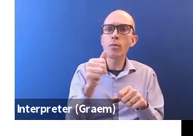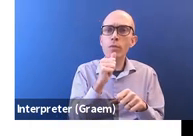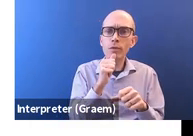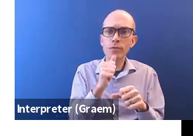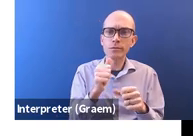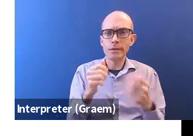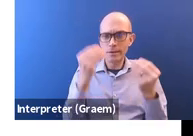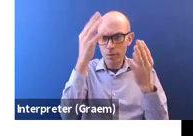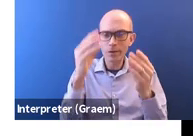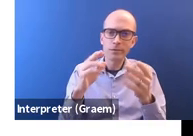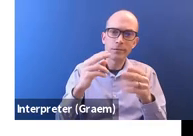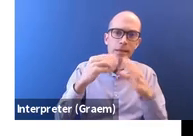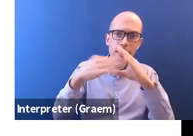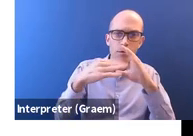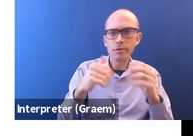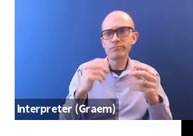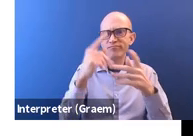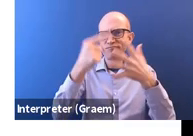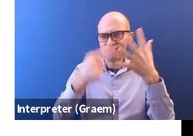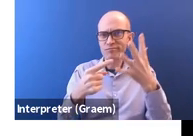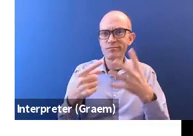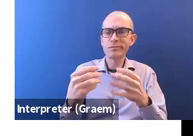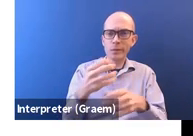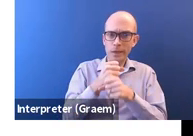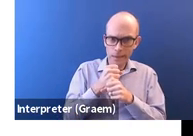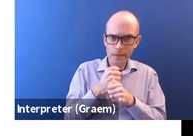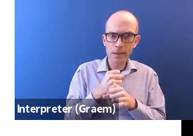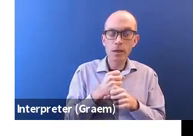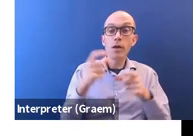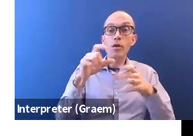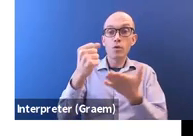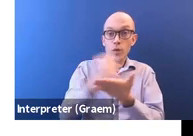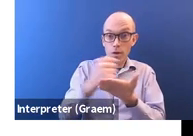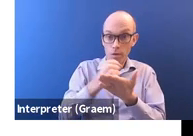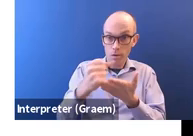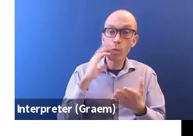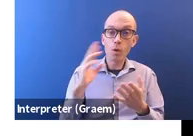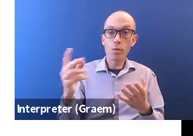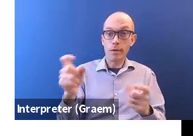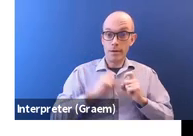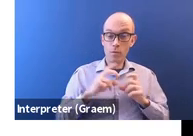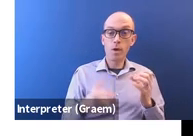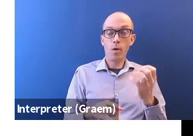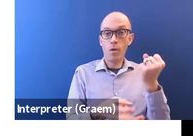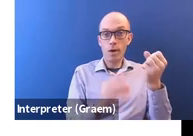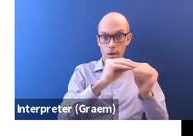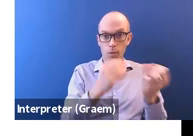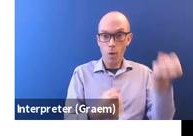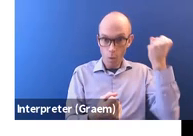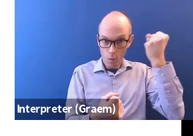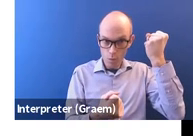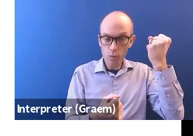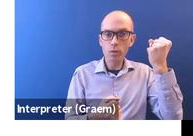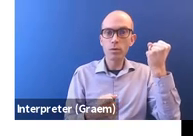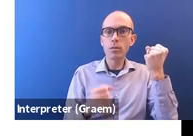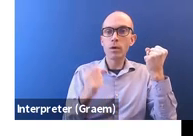use some collateral, a credit card to use that we just hold. You pay for the rental price, and then at the end of the semester, there's a due